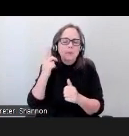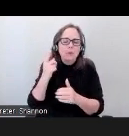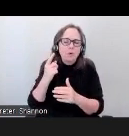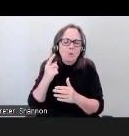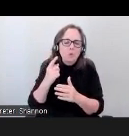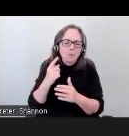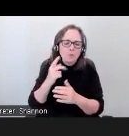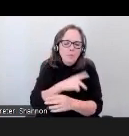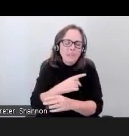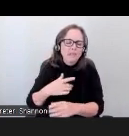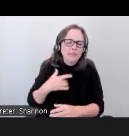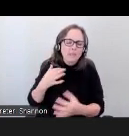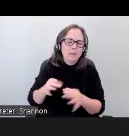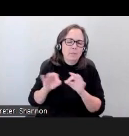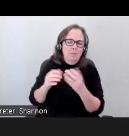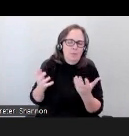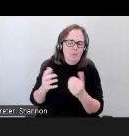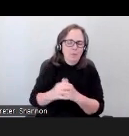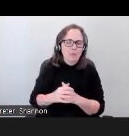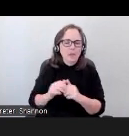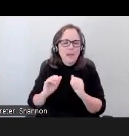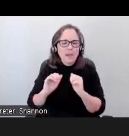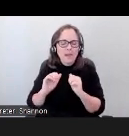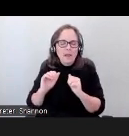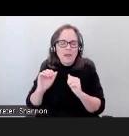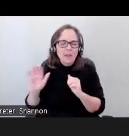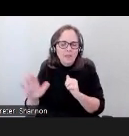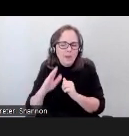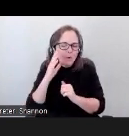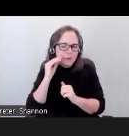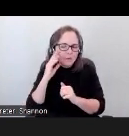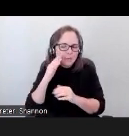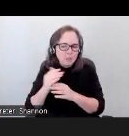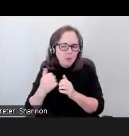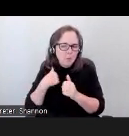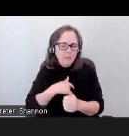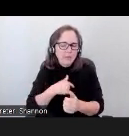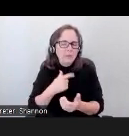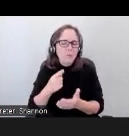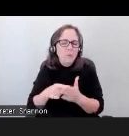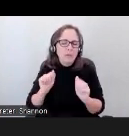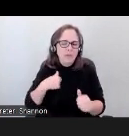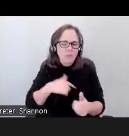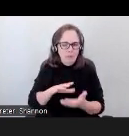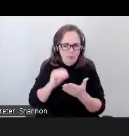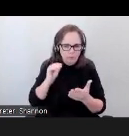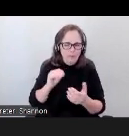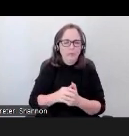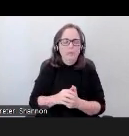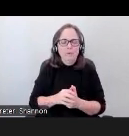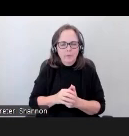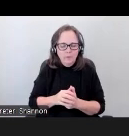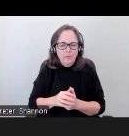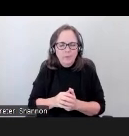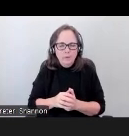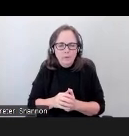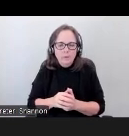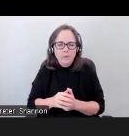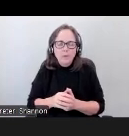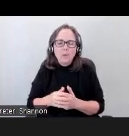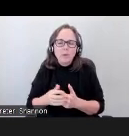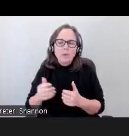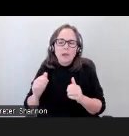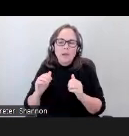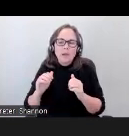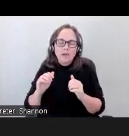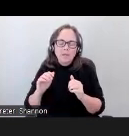to our patients and how can we learn from their experiences about this management and how can we